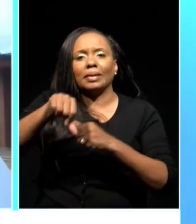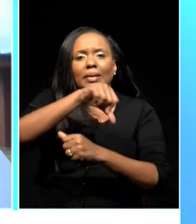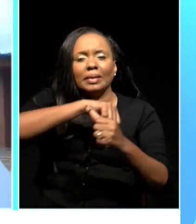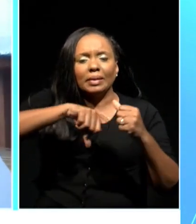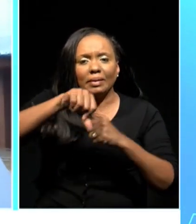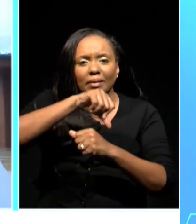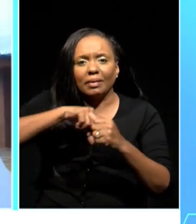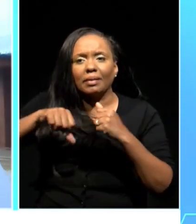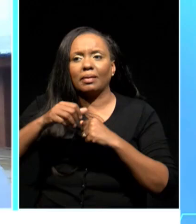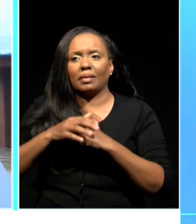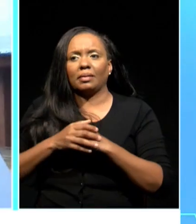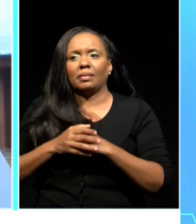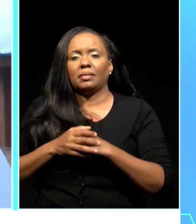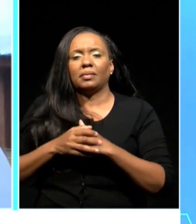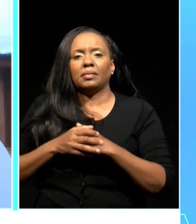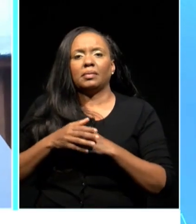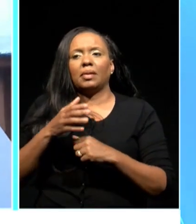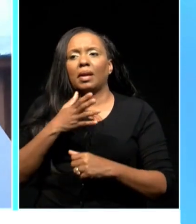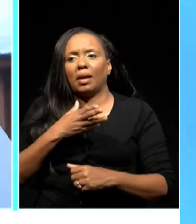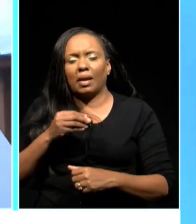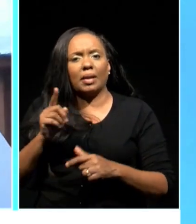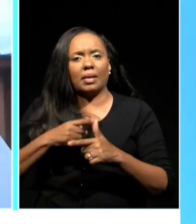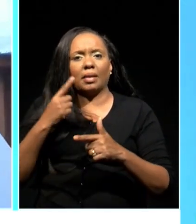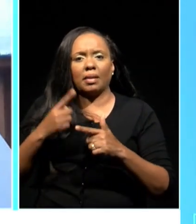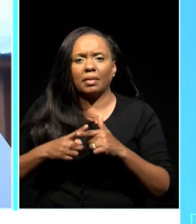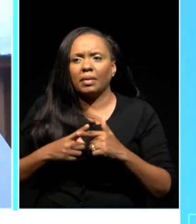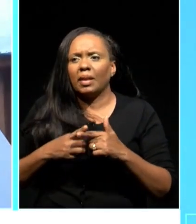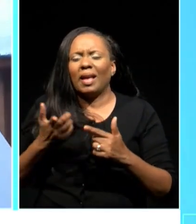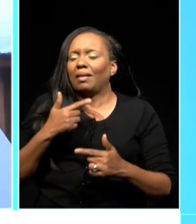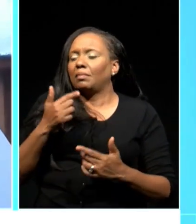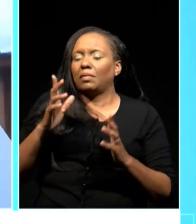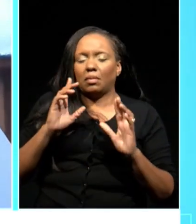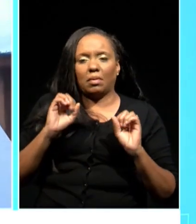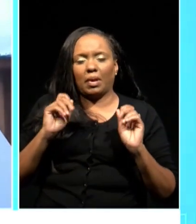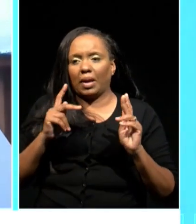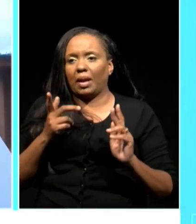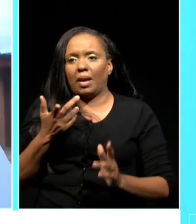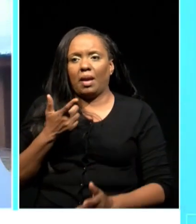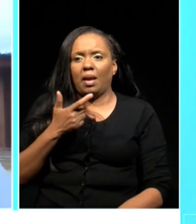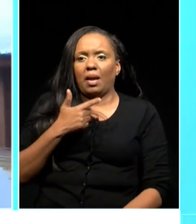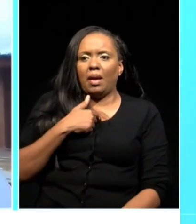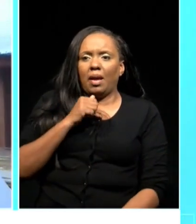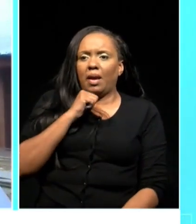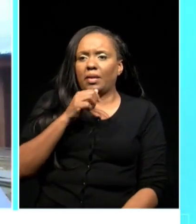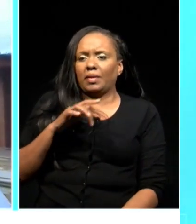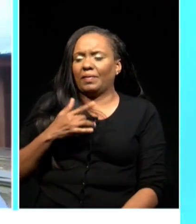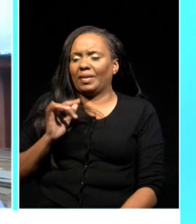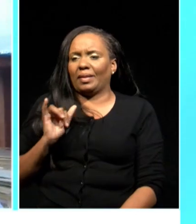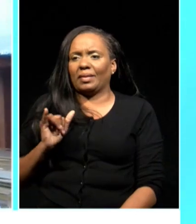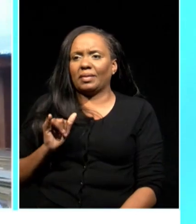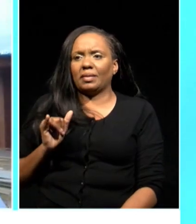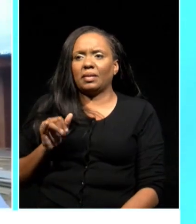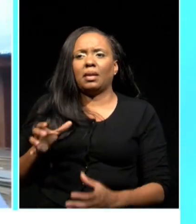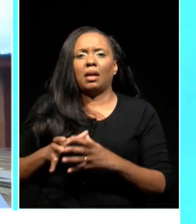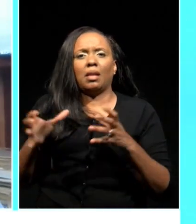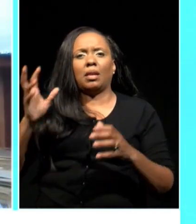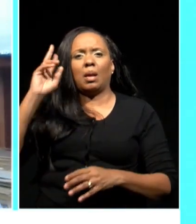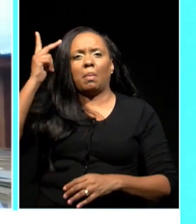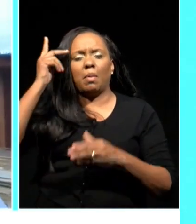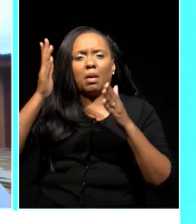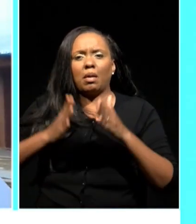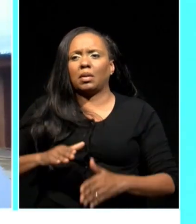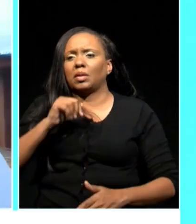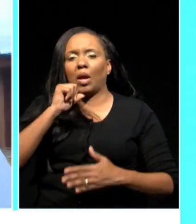platform that the politicians can then stand on. Because I don't buy this thing about that a lot of the politicians are not willing. I saw three